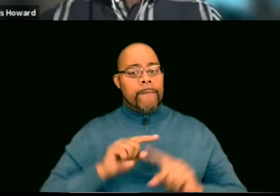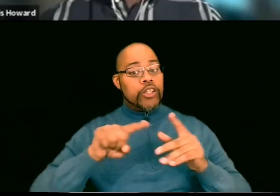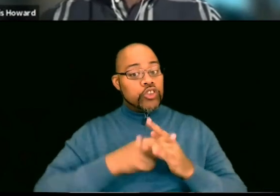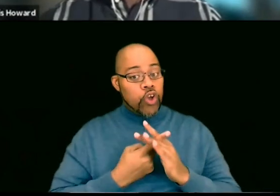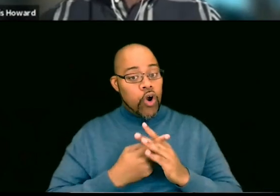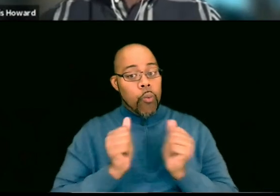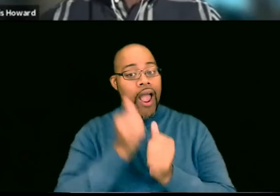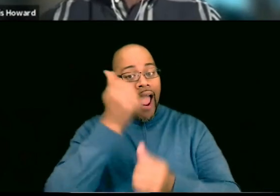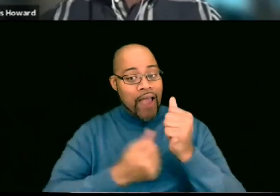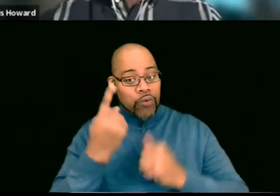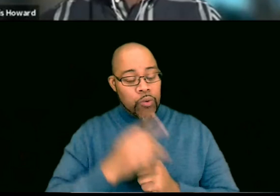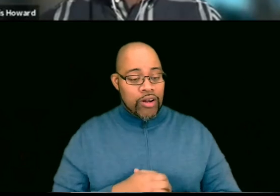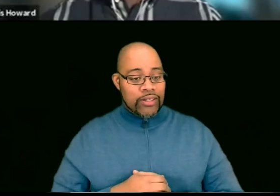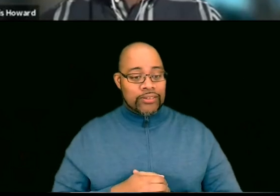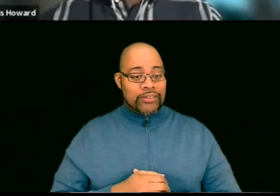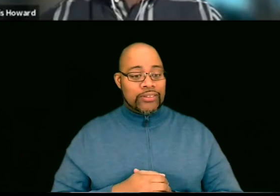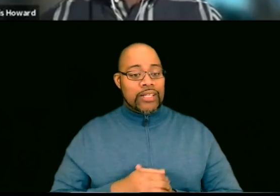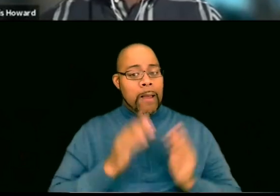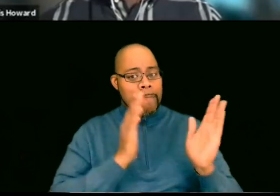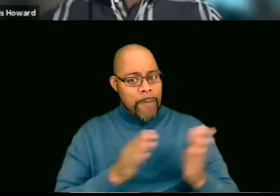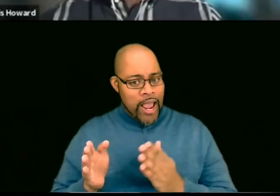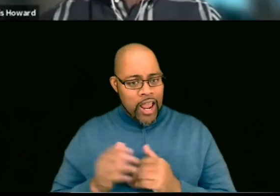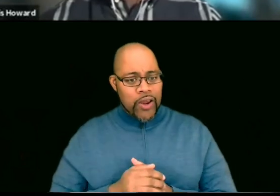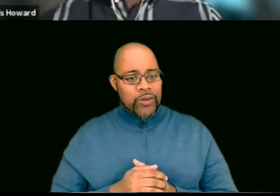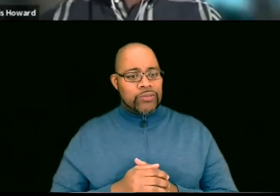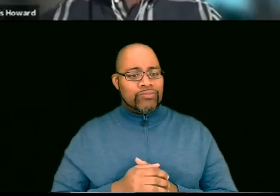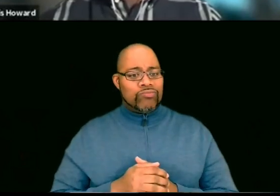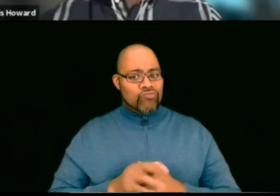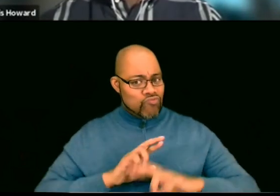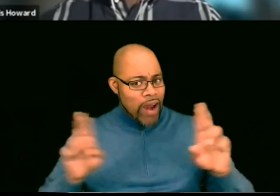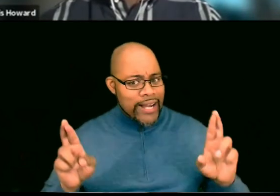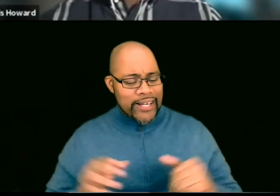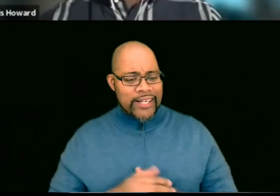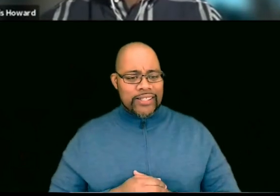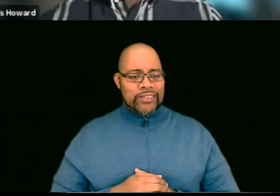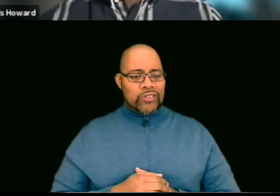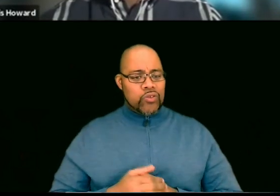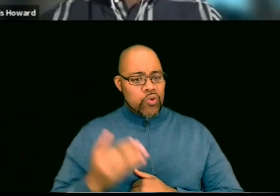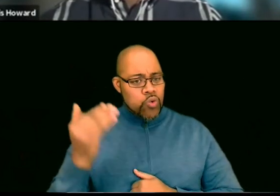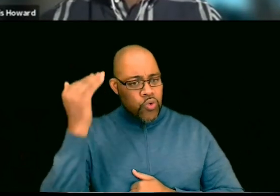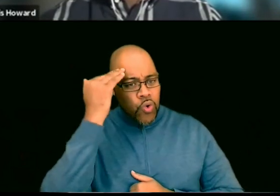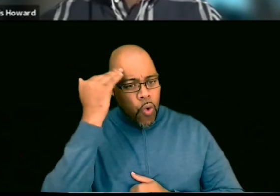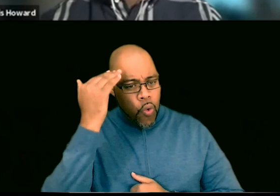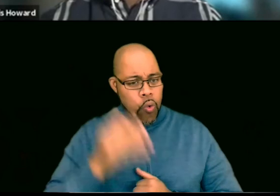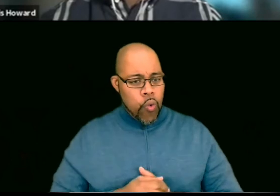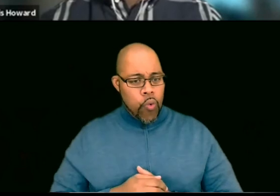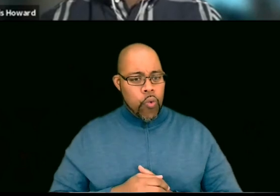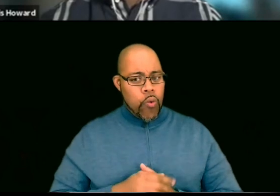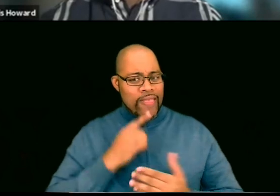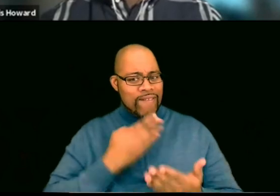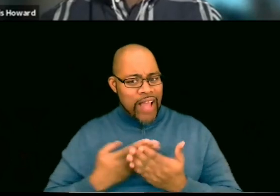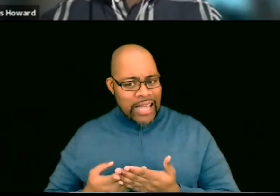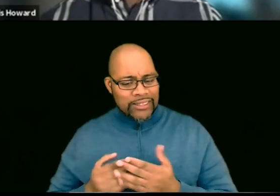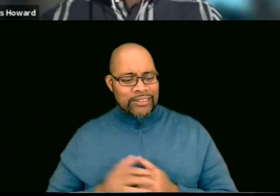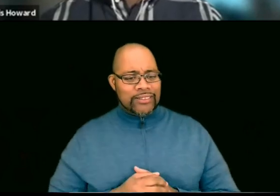it starts with everybody being prepared, being on their game, knowing,